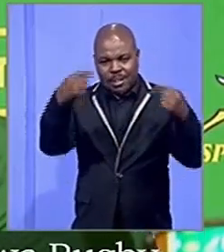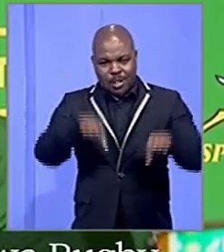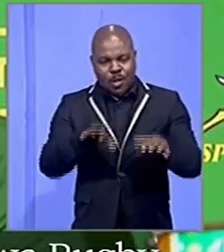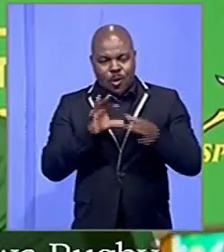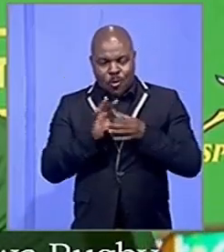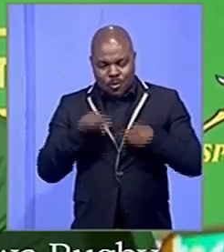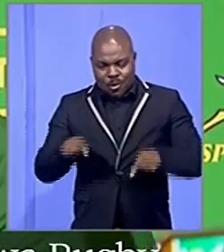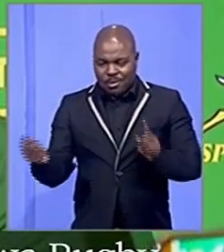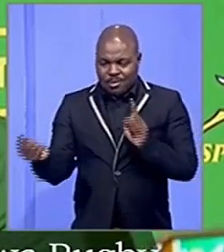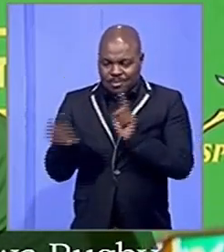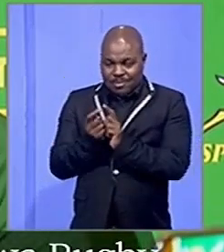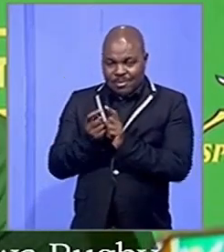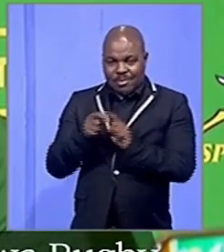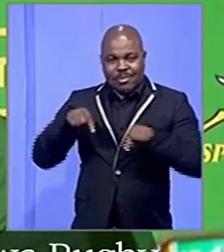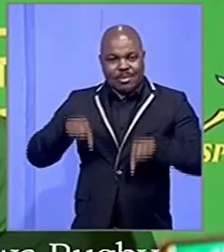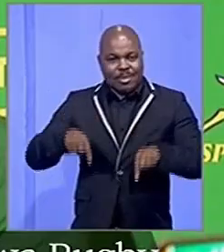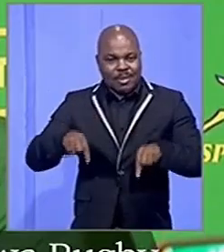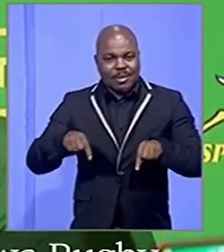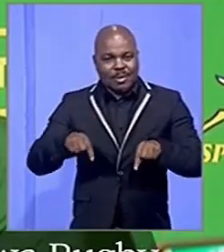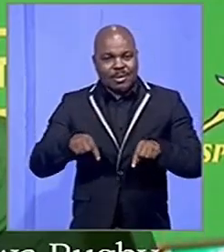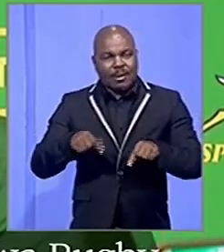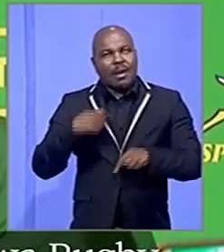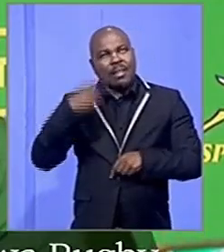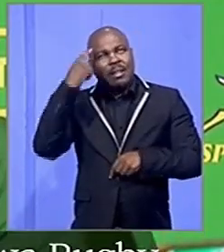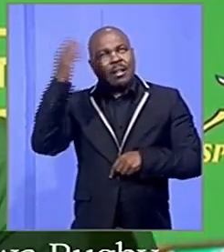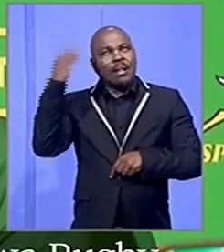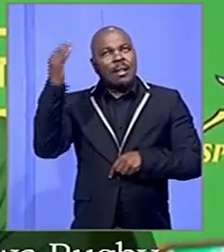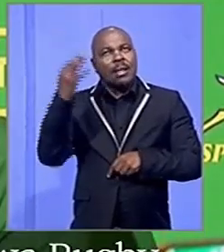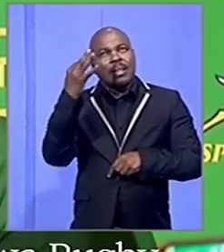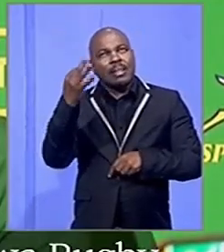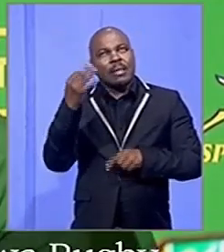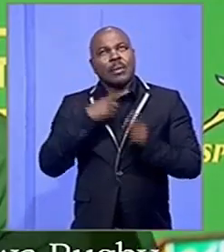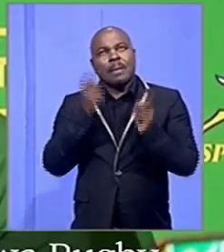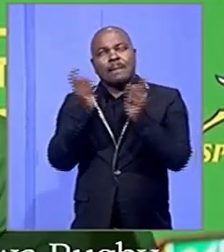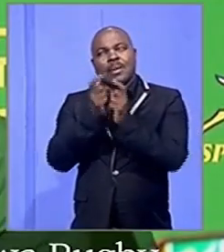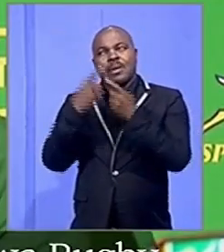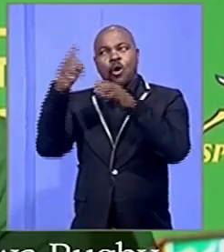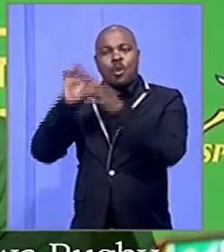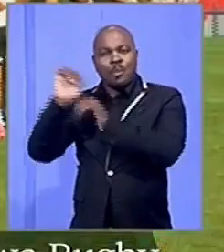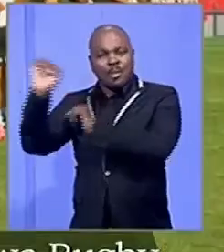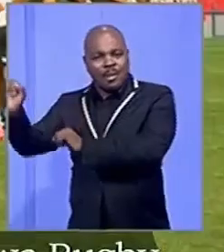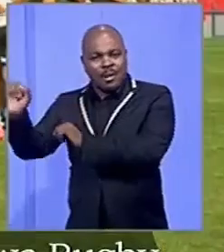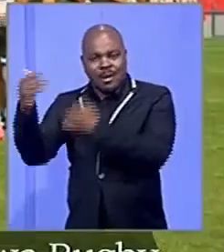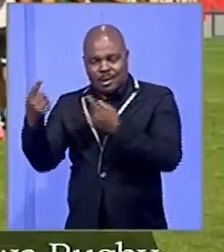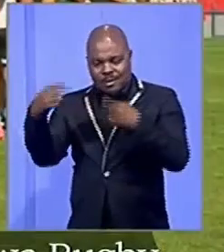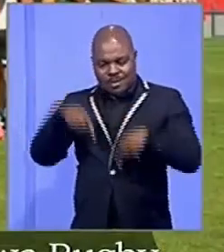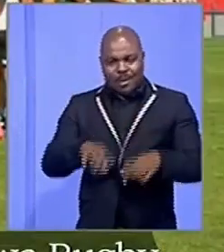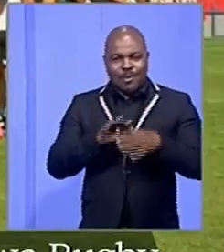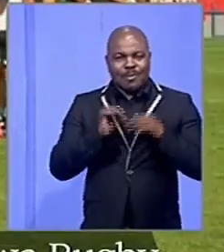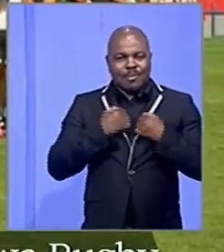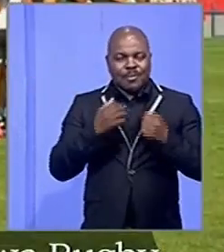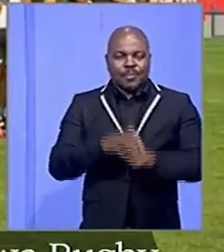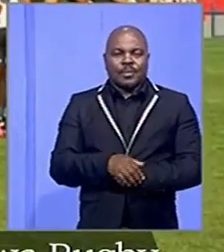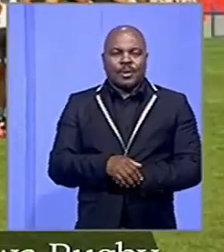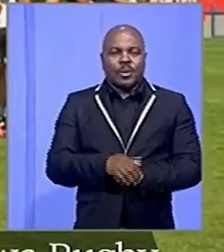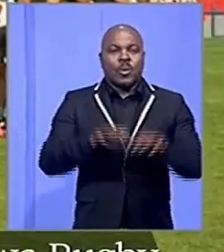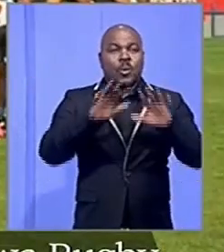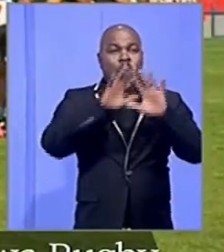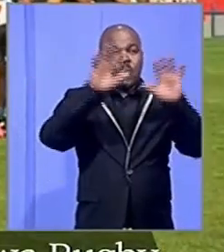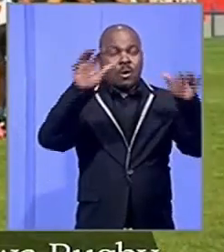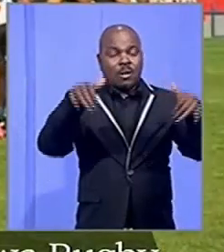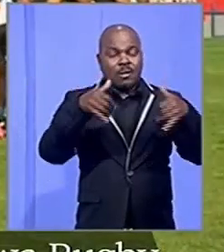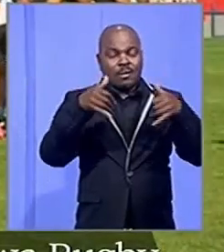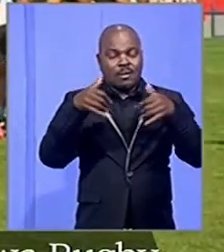home again. All the other 3 games, I think we're all away from home, so it's really exciting. World Rugby e